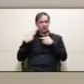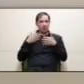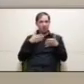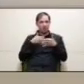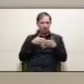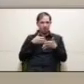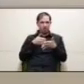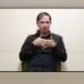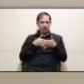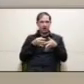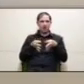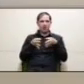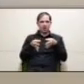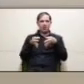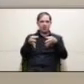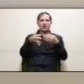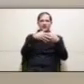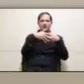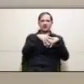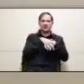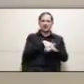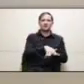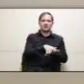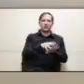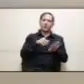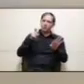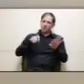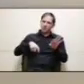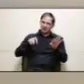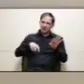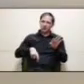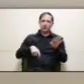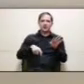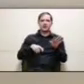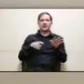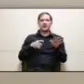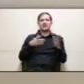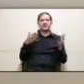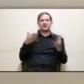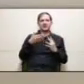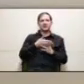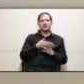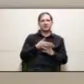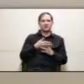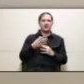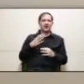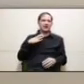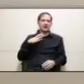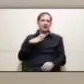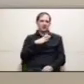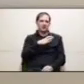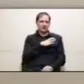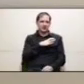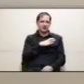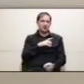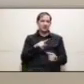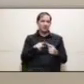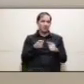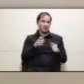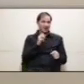the implementation of the approved mandatory intervention by the Executive Council. Now, this was from the MEC,